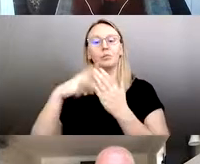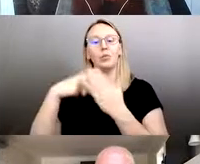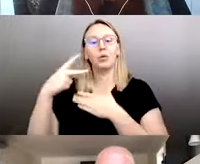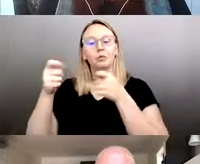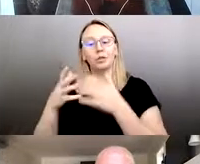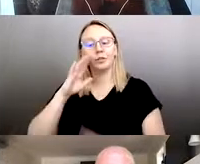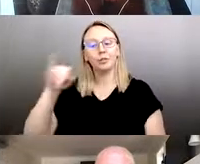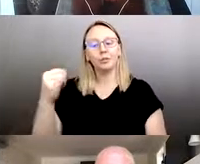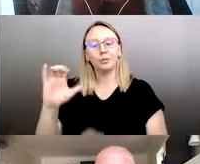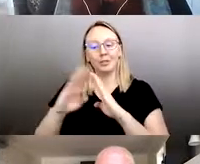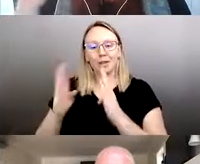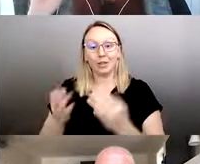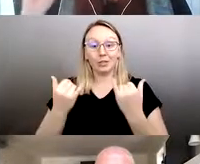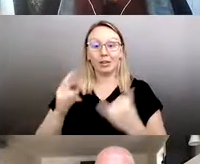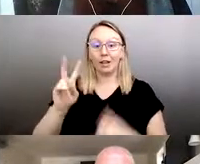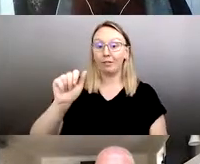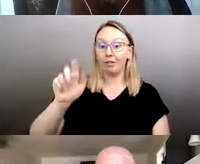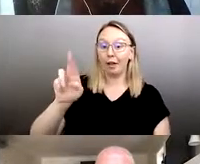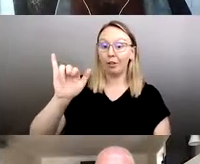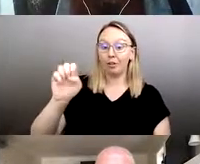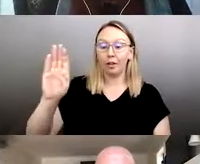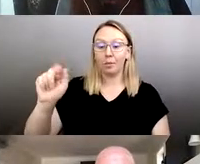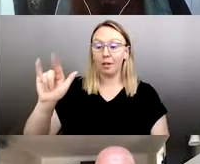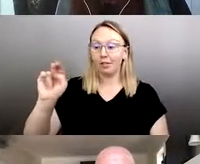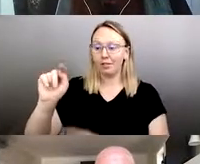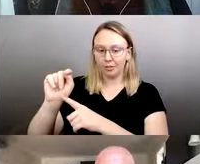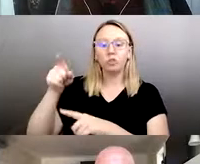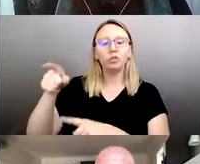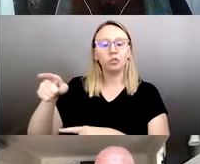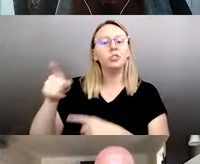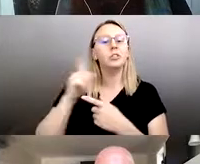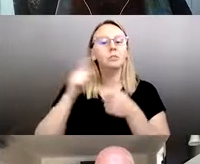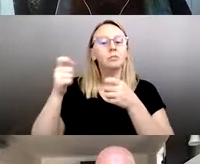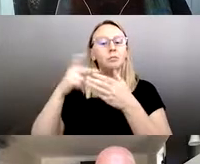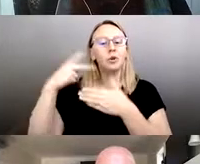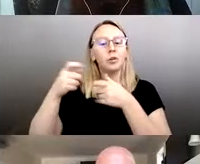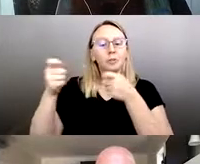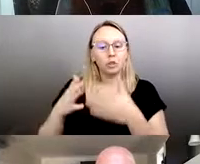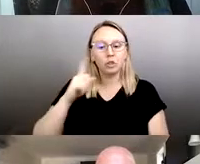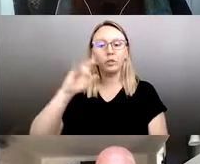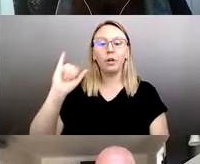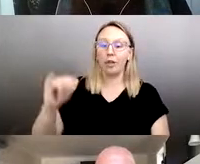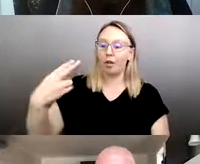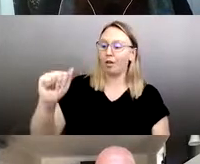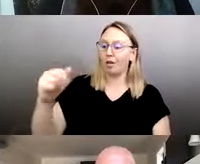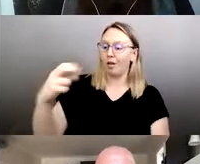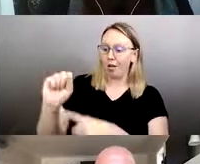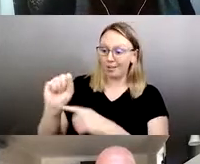today is Valerie Balint, the program manager of the Historic Artist Homes and Studios program. Hello, Valerie.